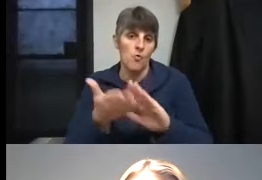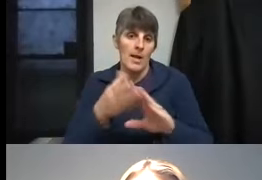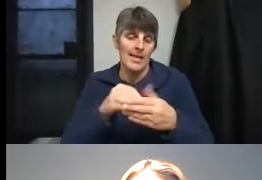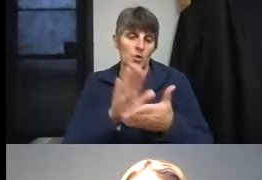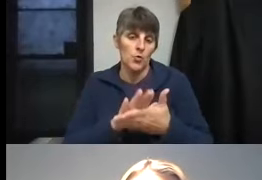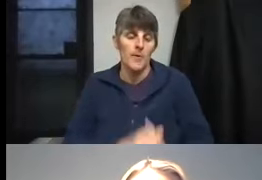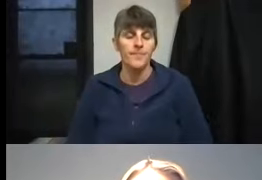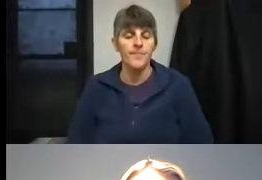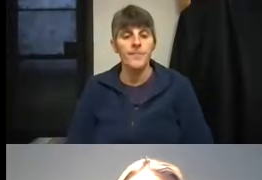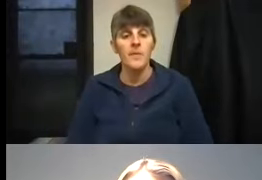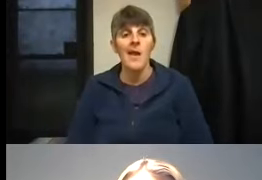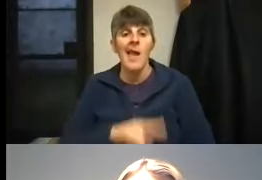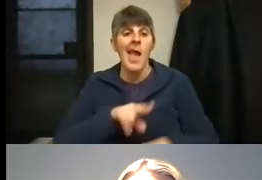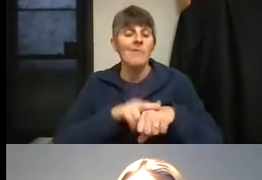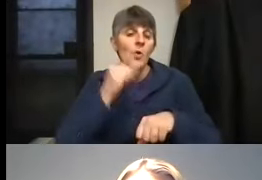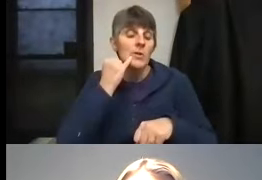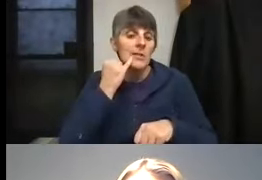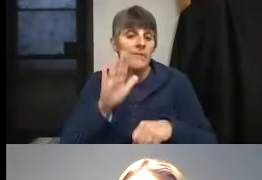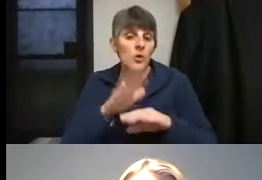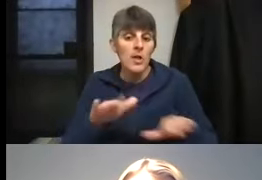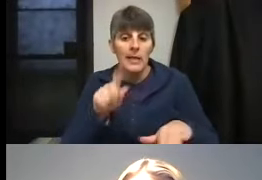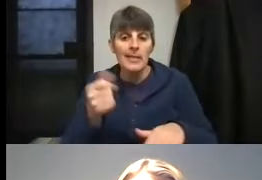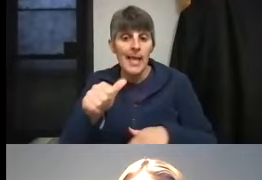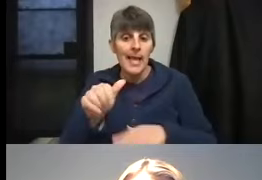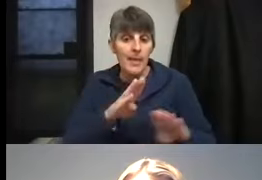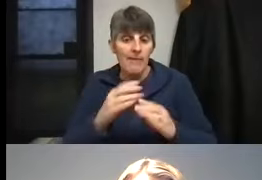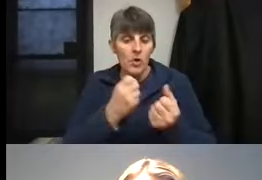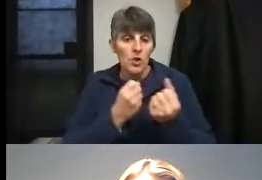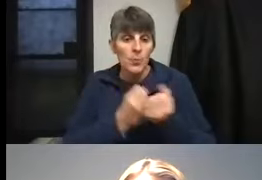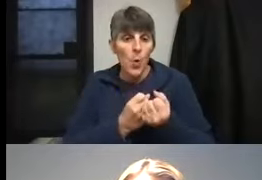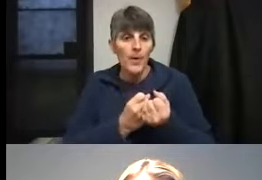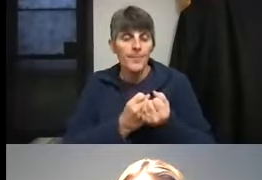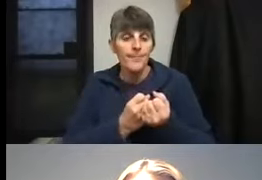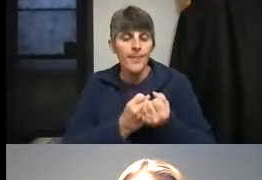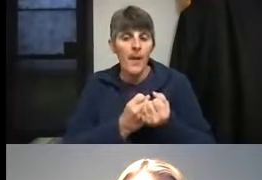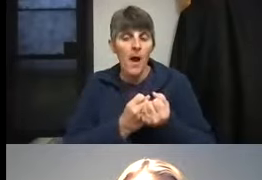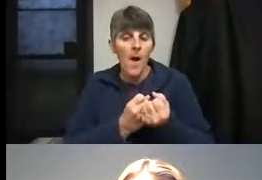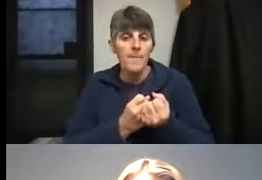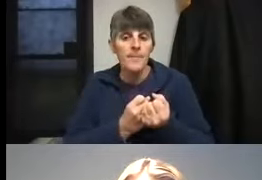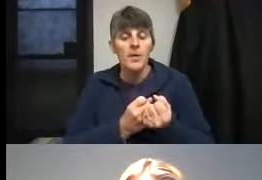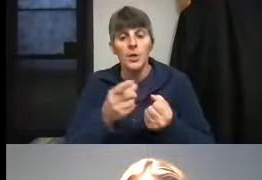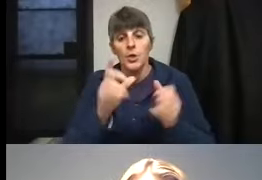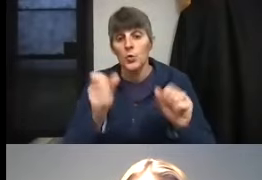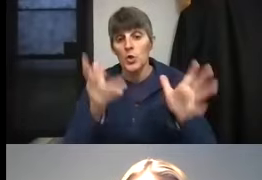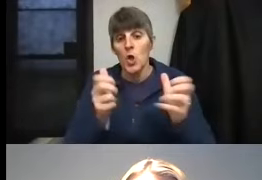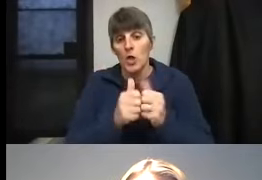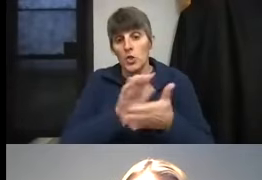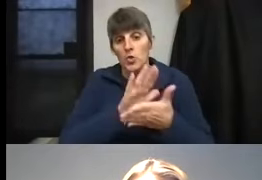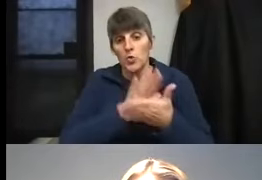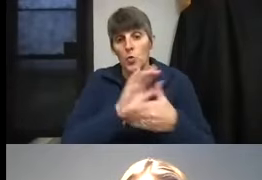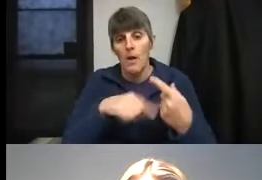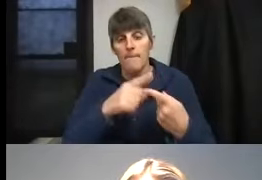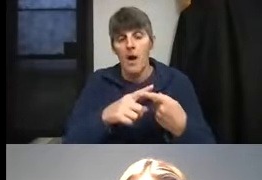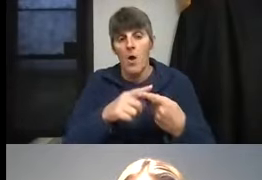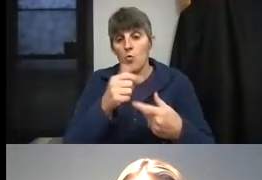school. Of course, if your child needs any behavioral support, you could talk to the school about